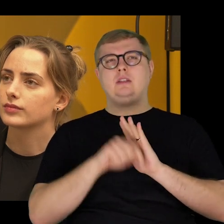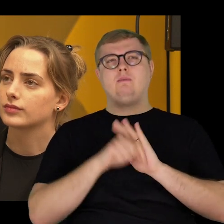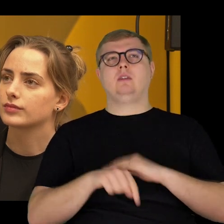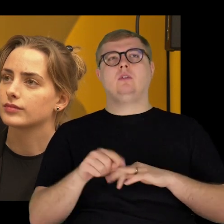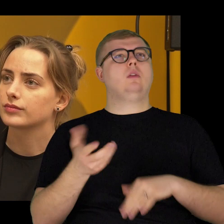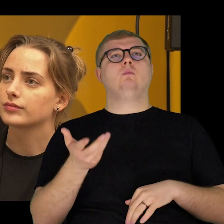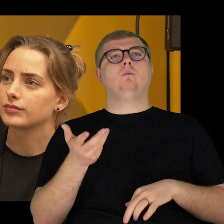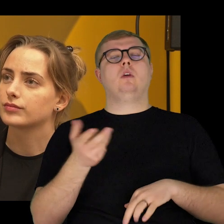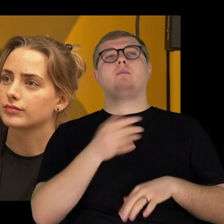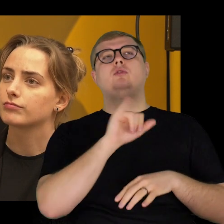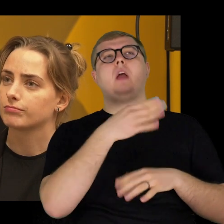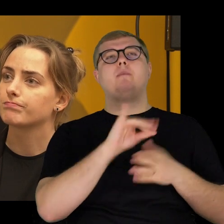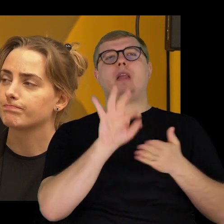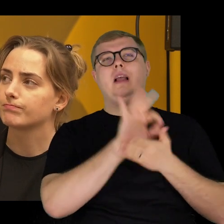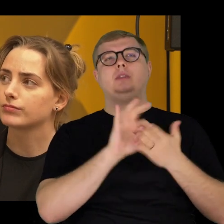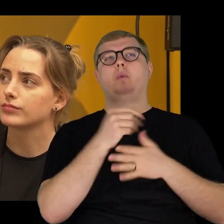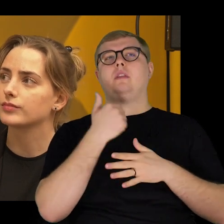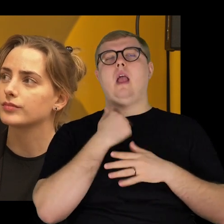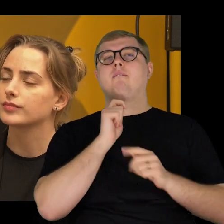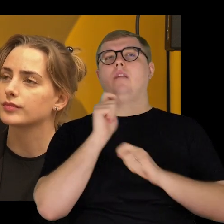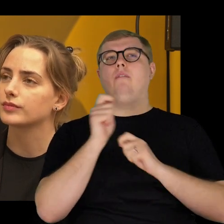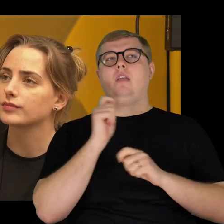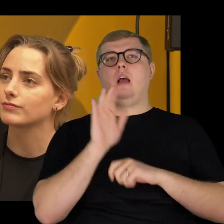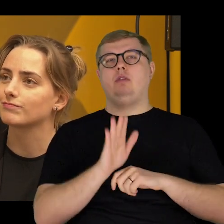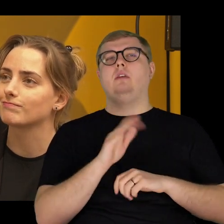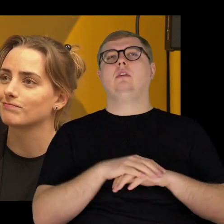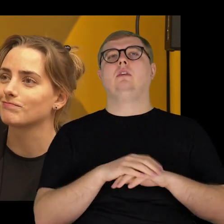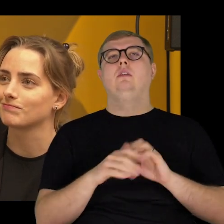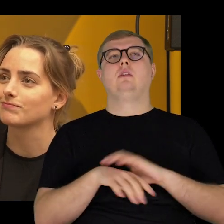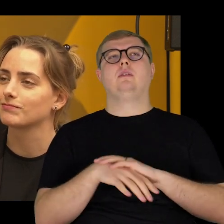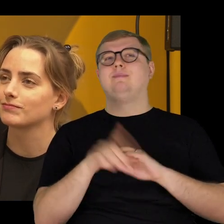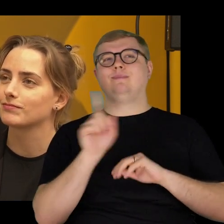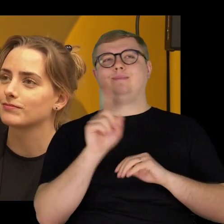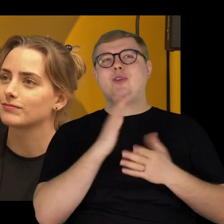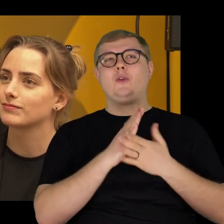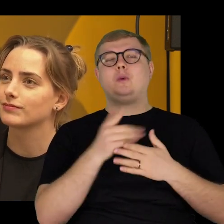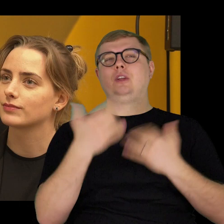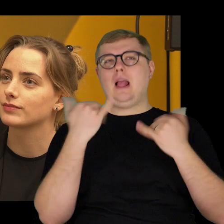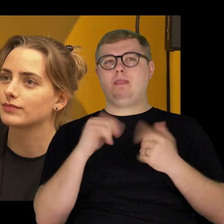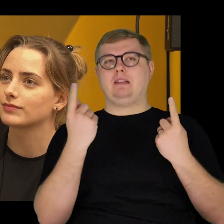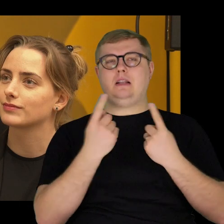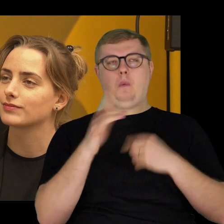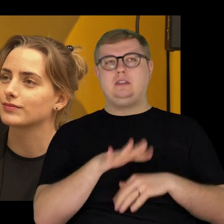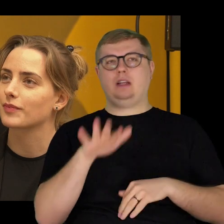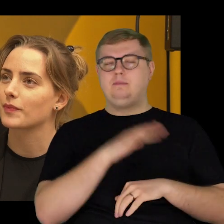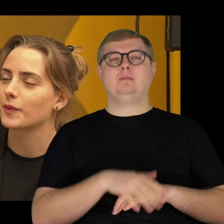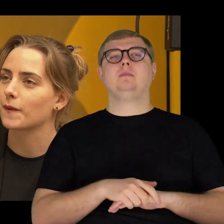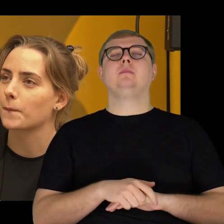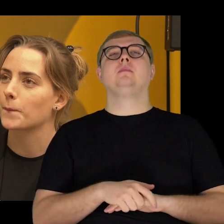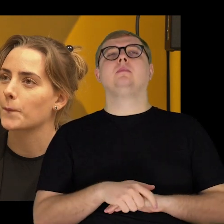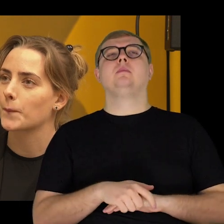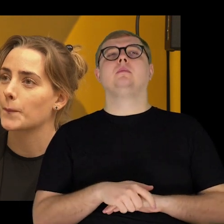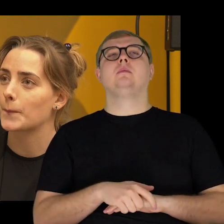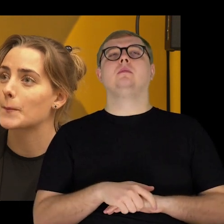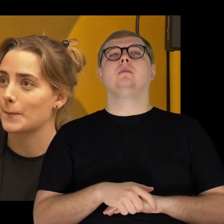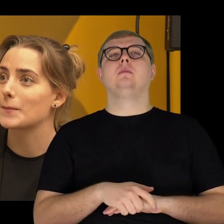that Jamie is drawing and we are doing the interviews, it's not that anymore. I mean, that's I manage